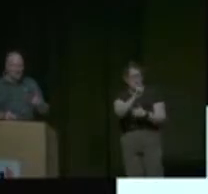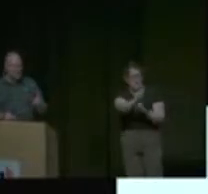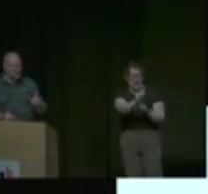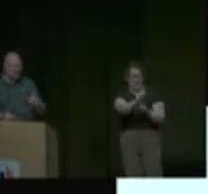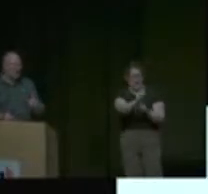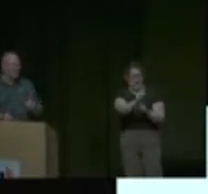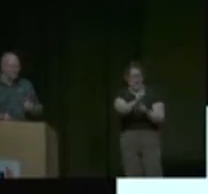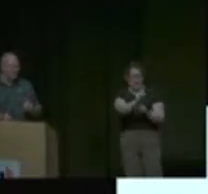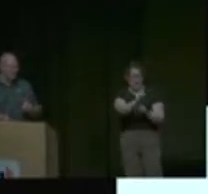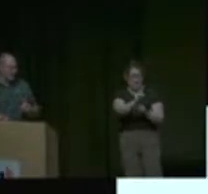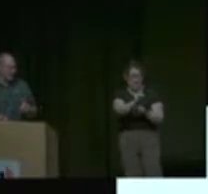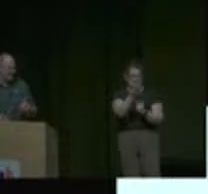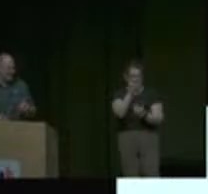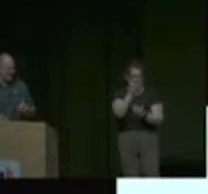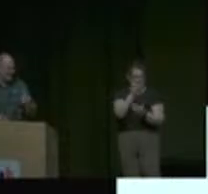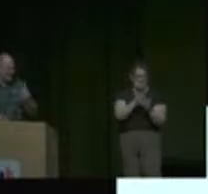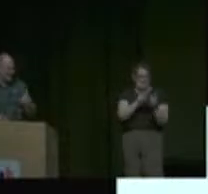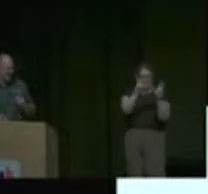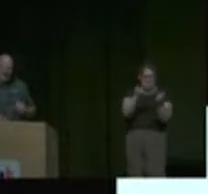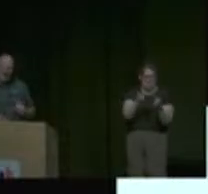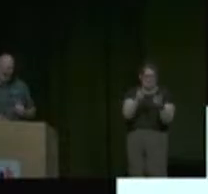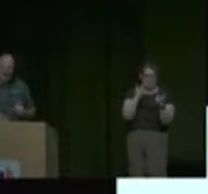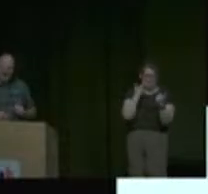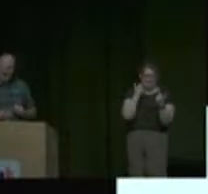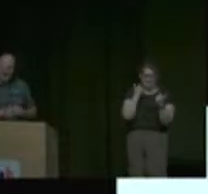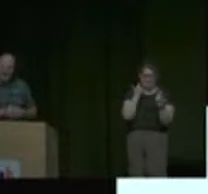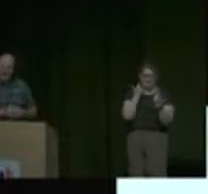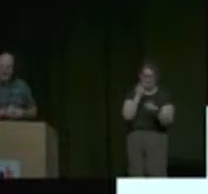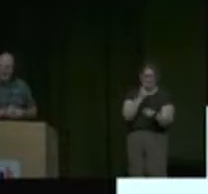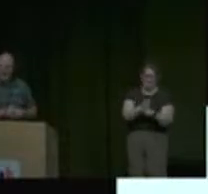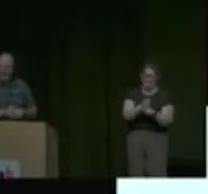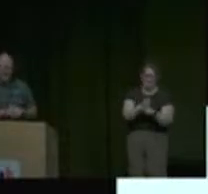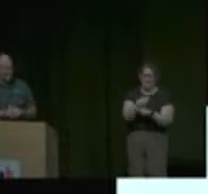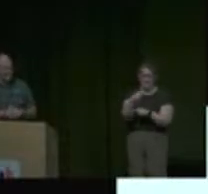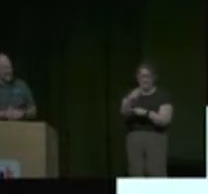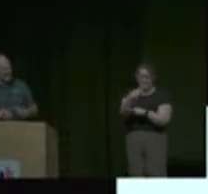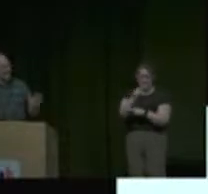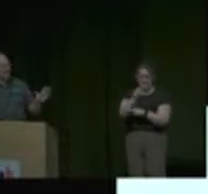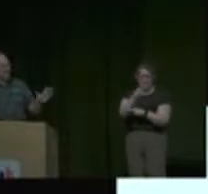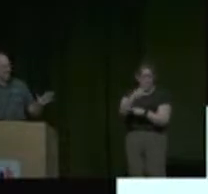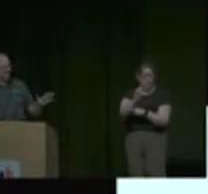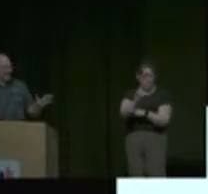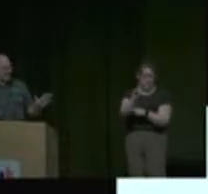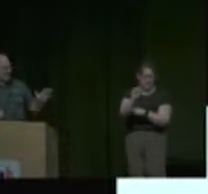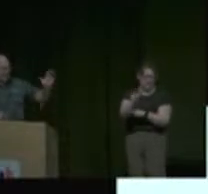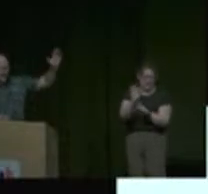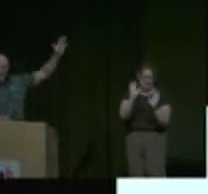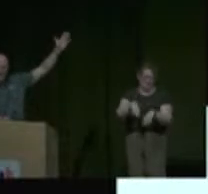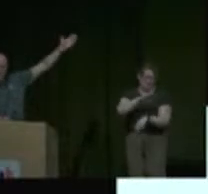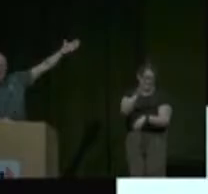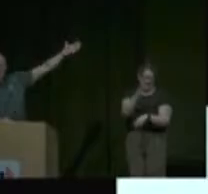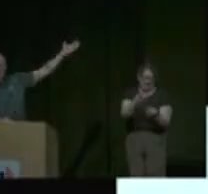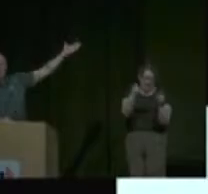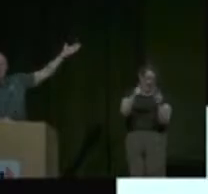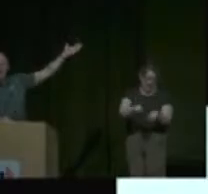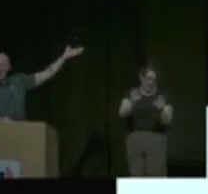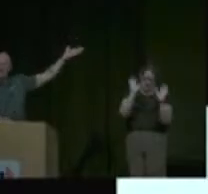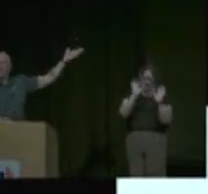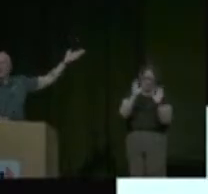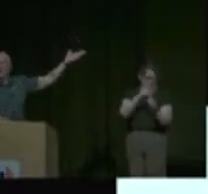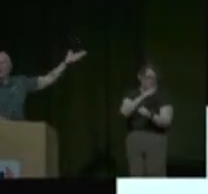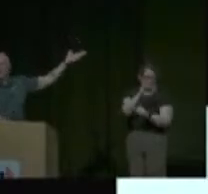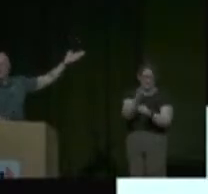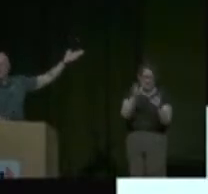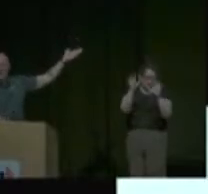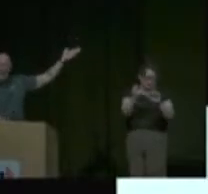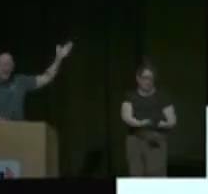certain things we laughed about. And the Gorge Dam was one of them. That'll never happen when we see where we came